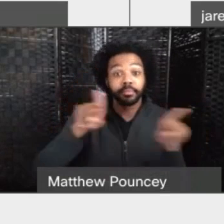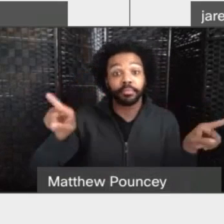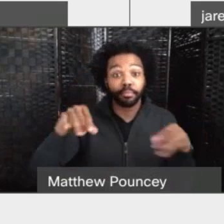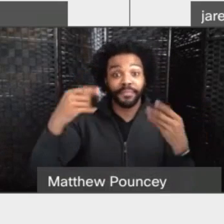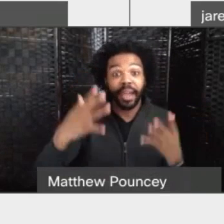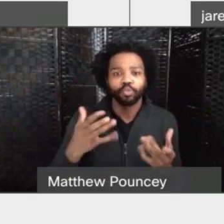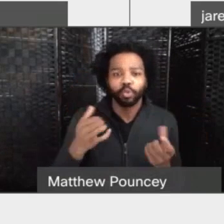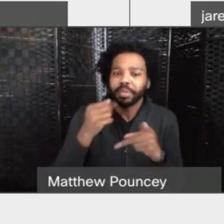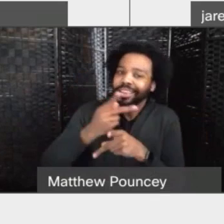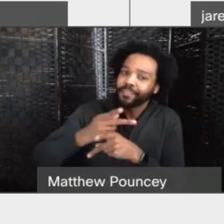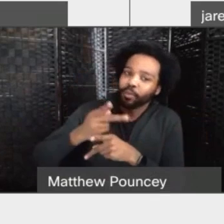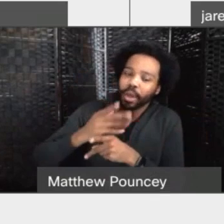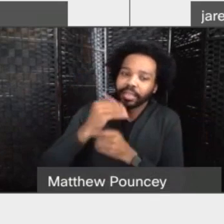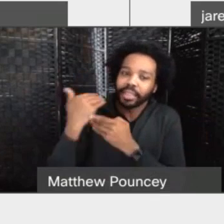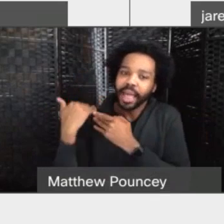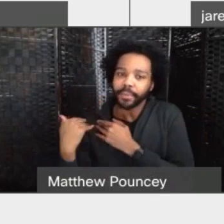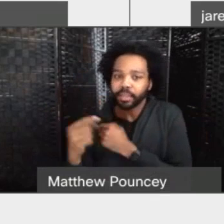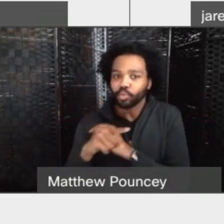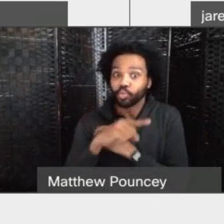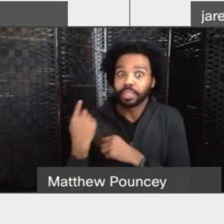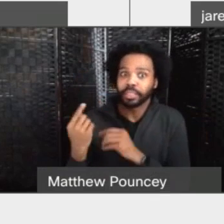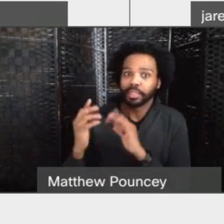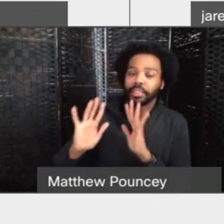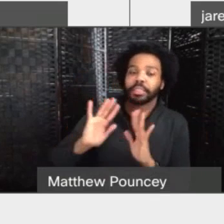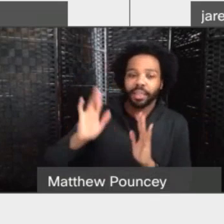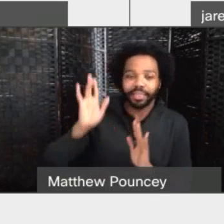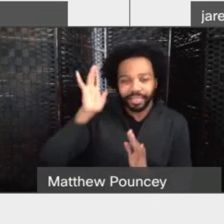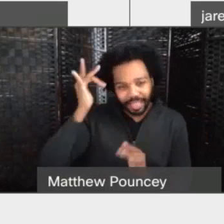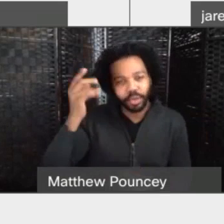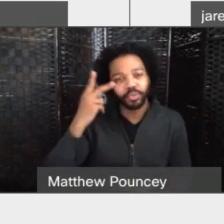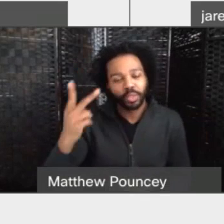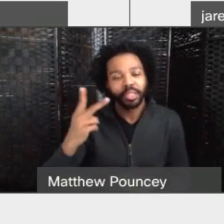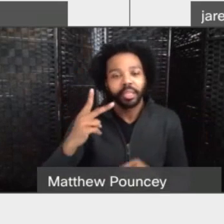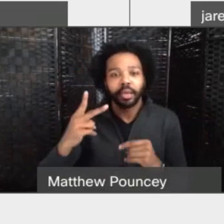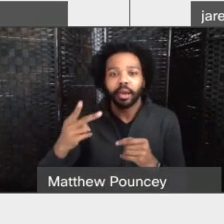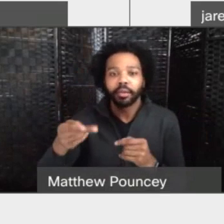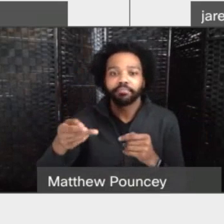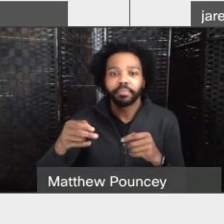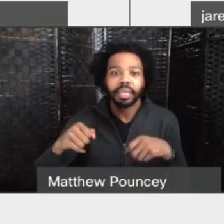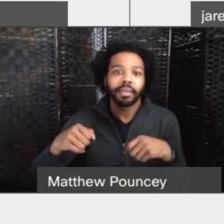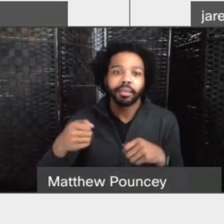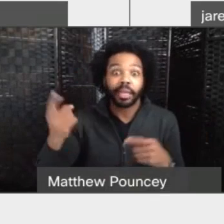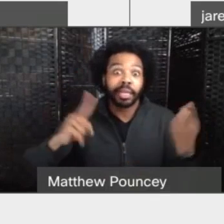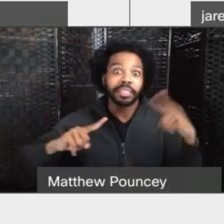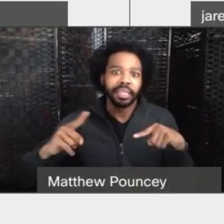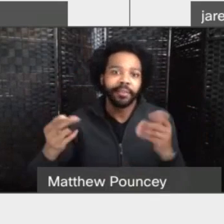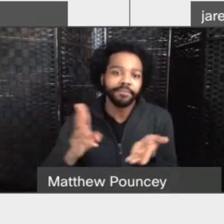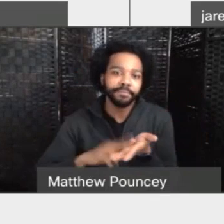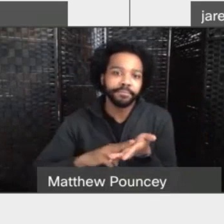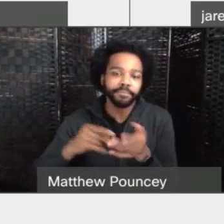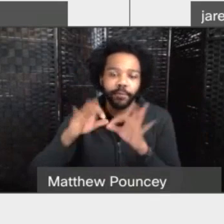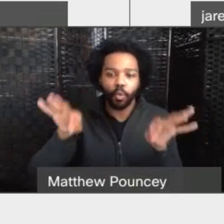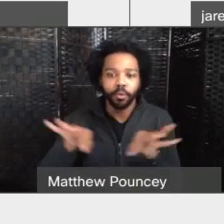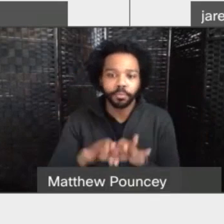and liability risk, have those consent forms. So you may likely, Mom, have to sign that consent. If you